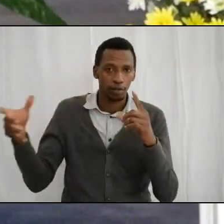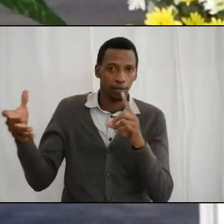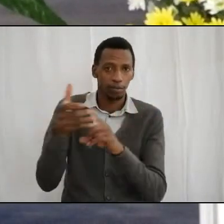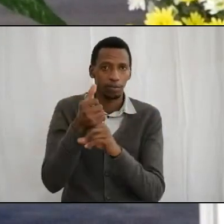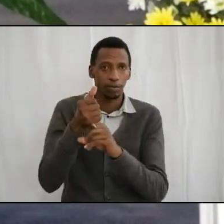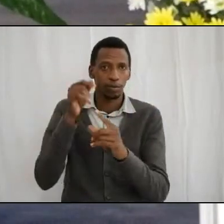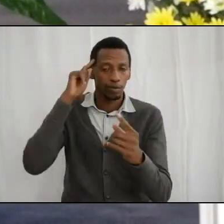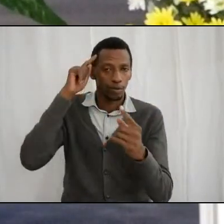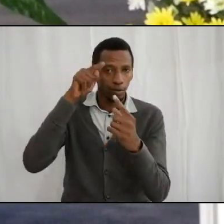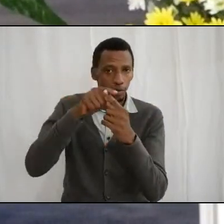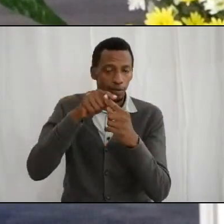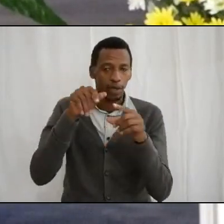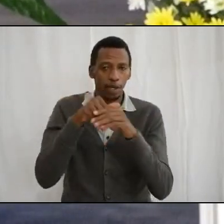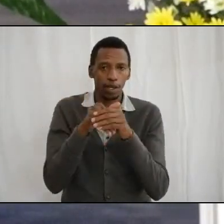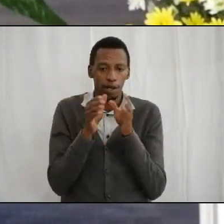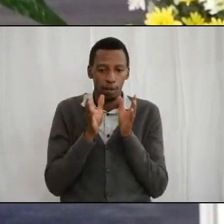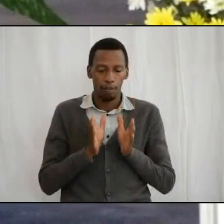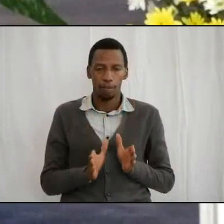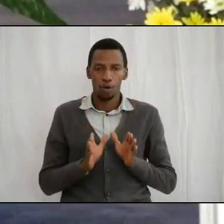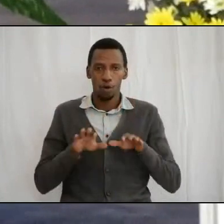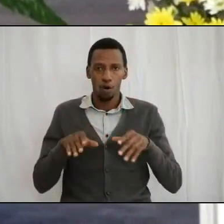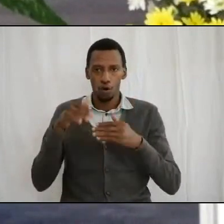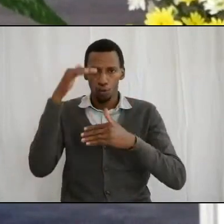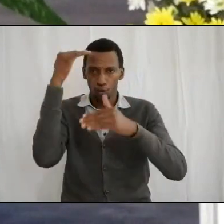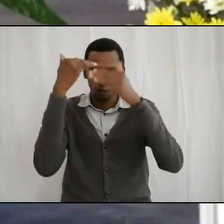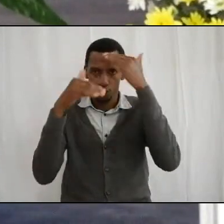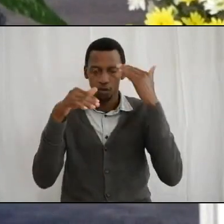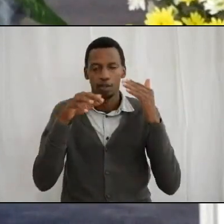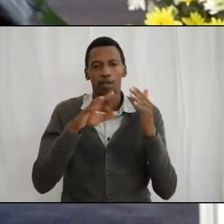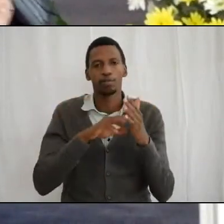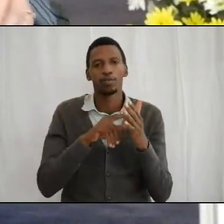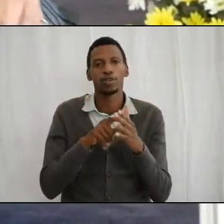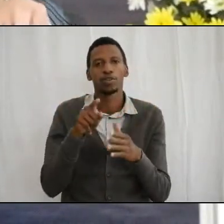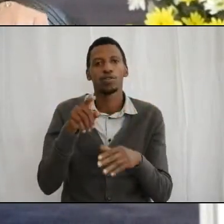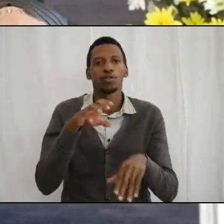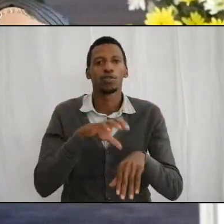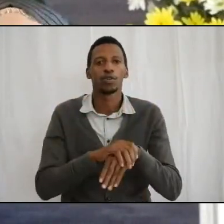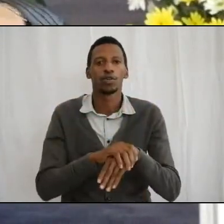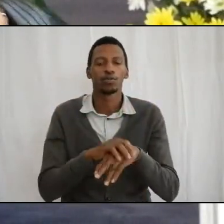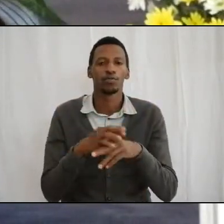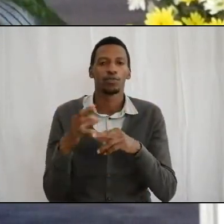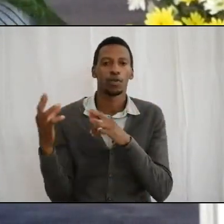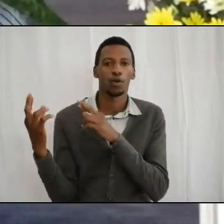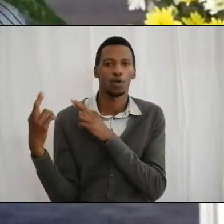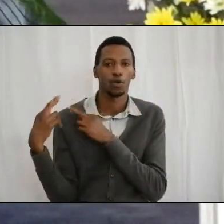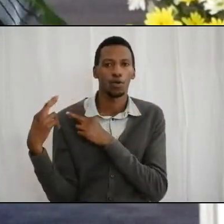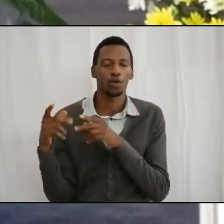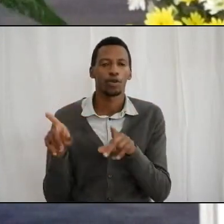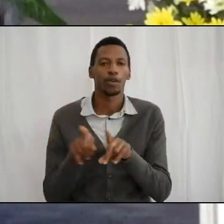or professional capacity, you are taking on the role as a leader.